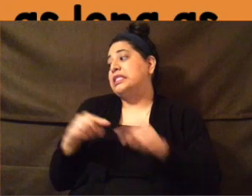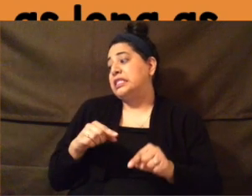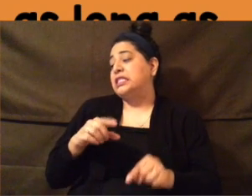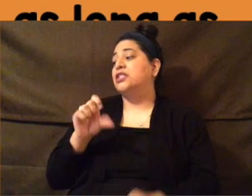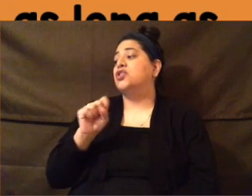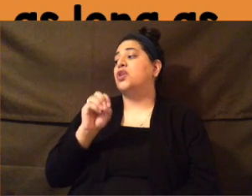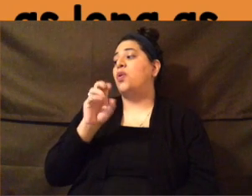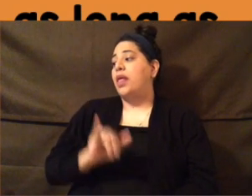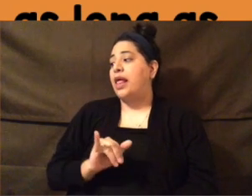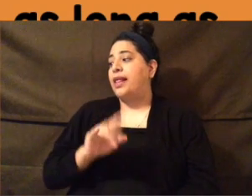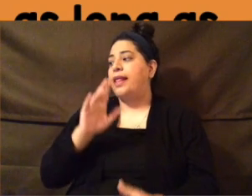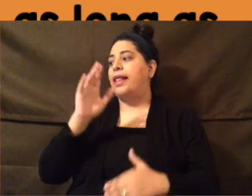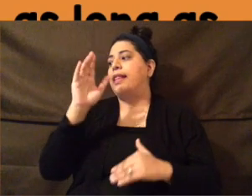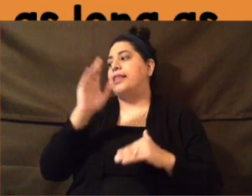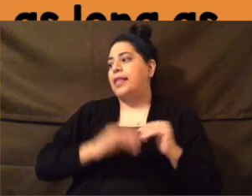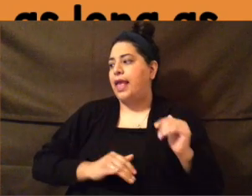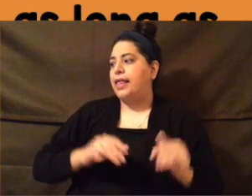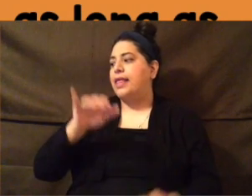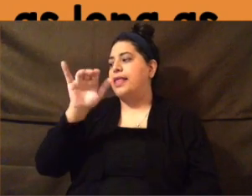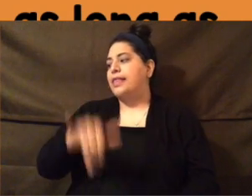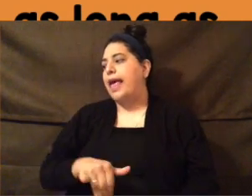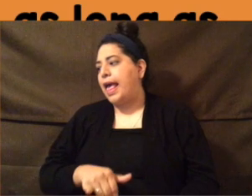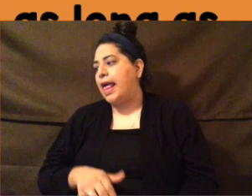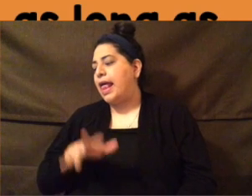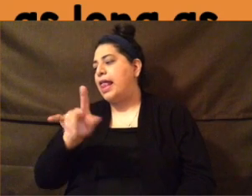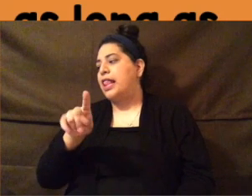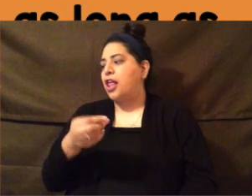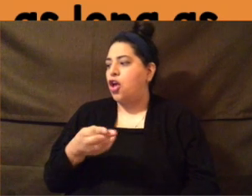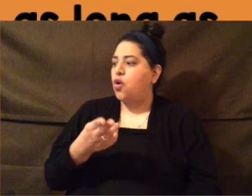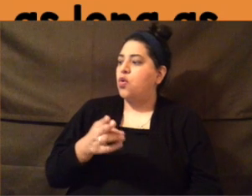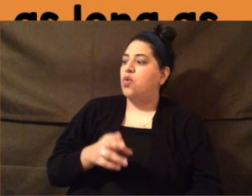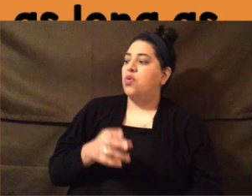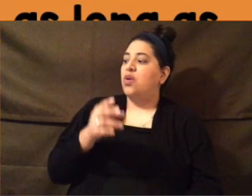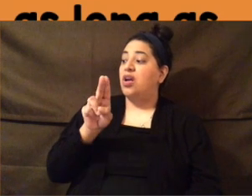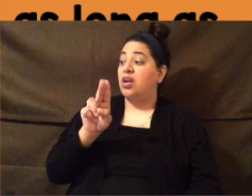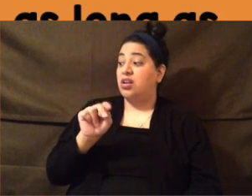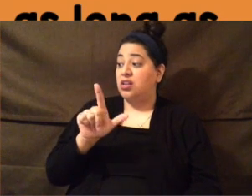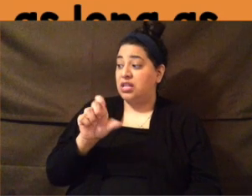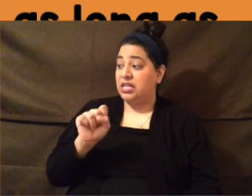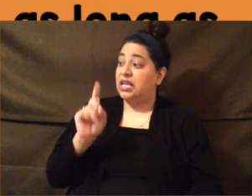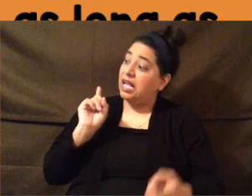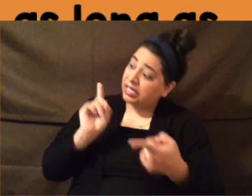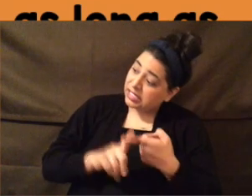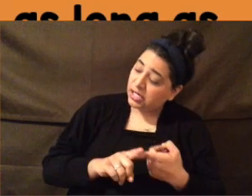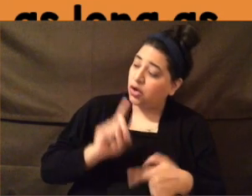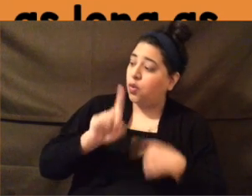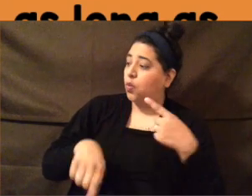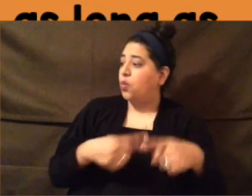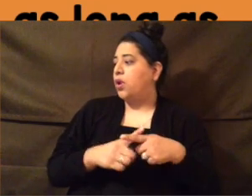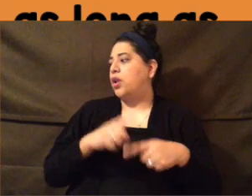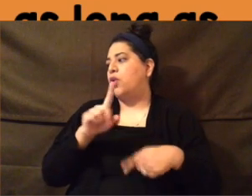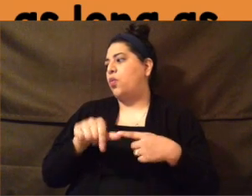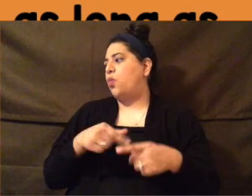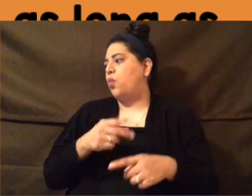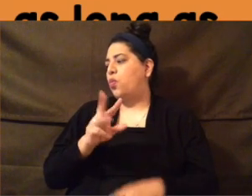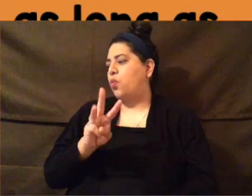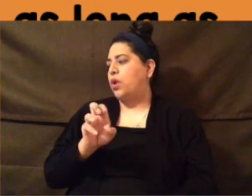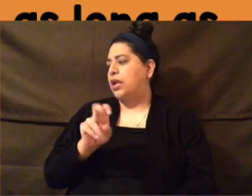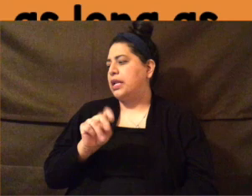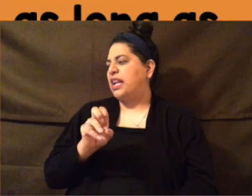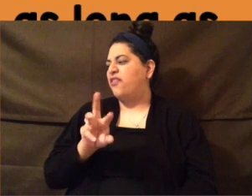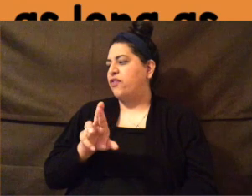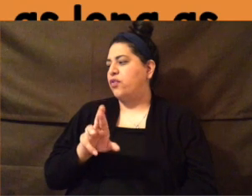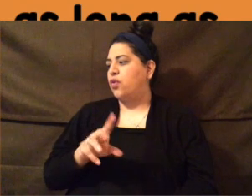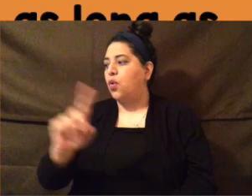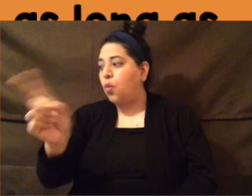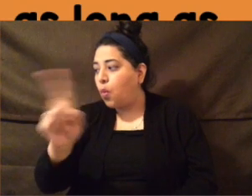since, so that, than, that, though, unless, until,